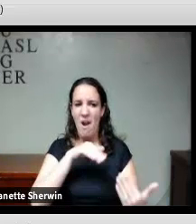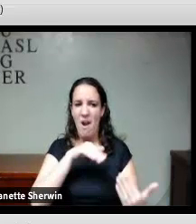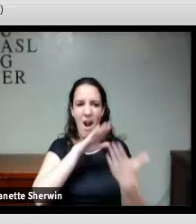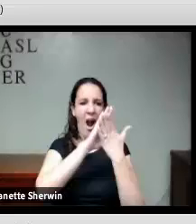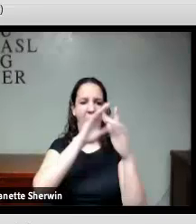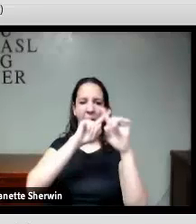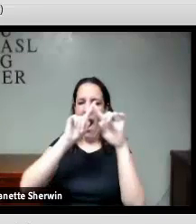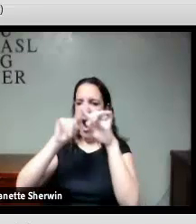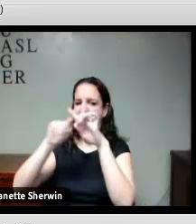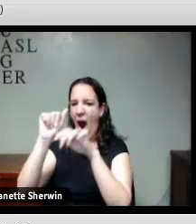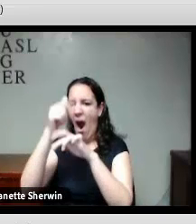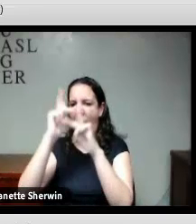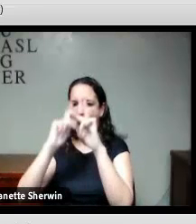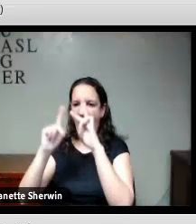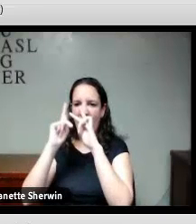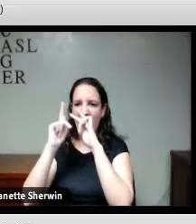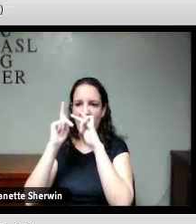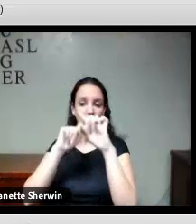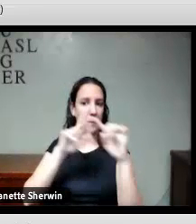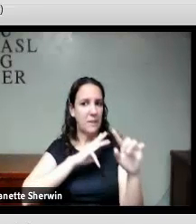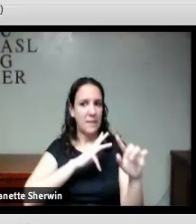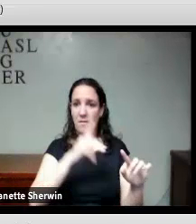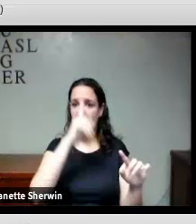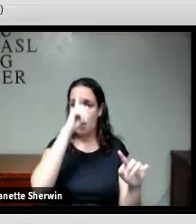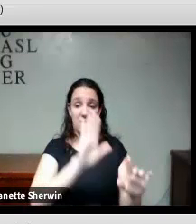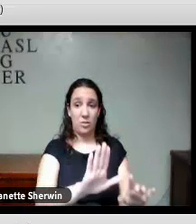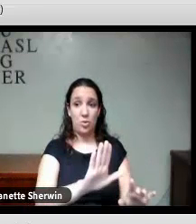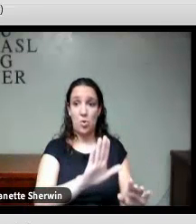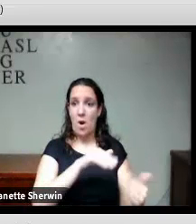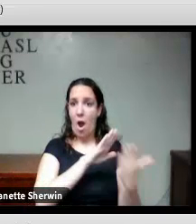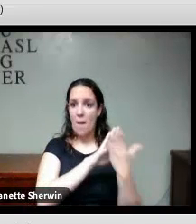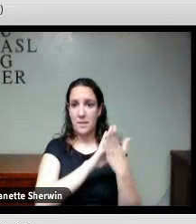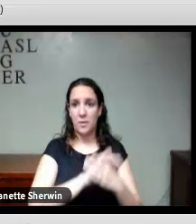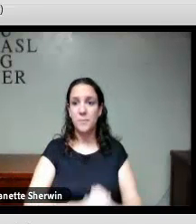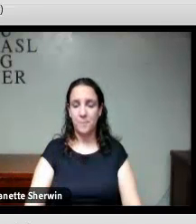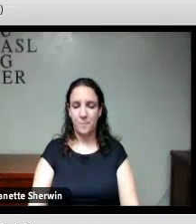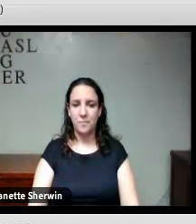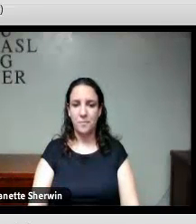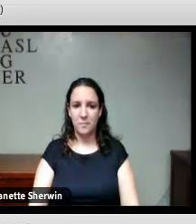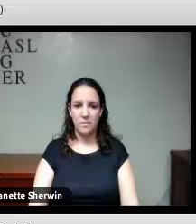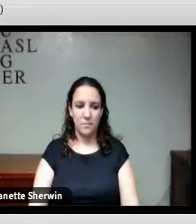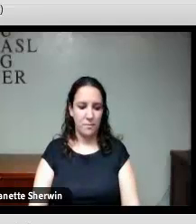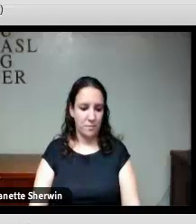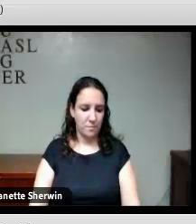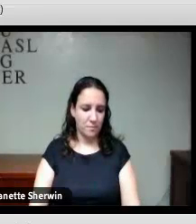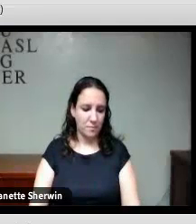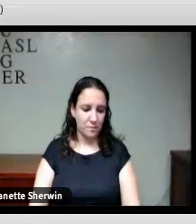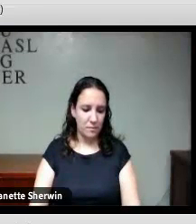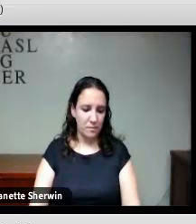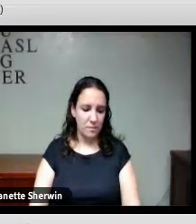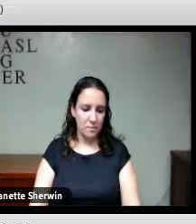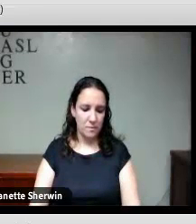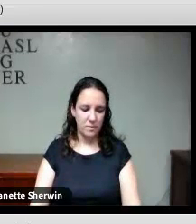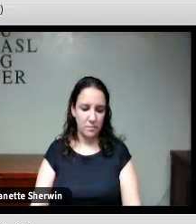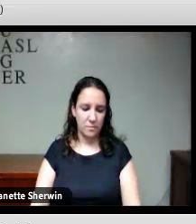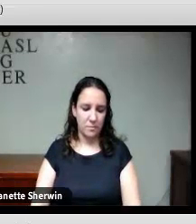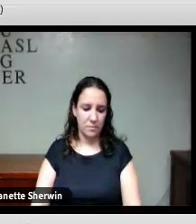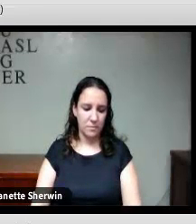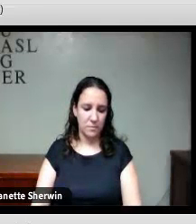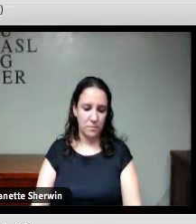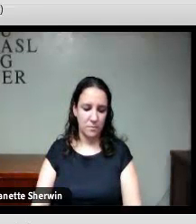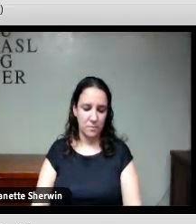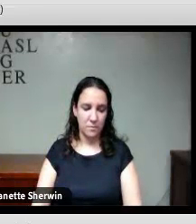room. And that's okay because it's yours. But I want you to reflect on, if I know that about myself, how do I